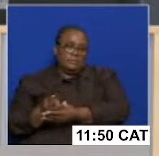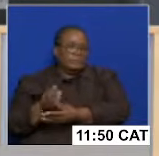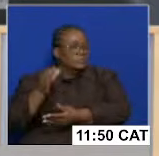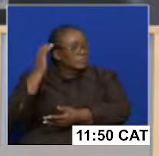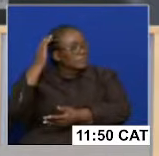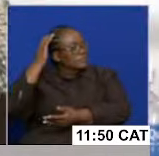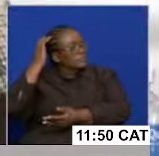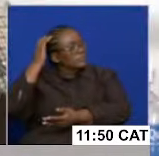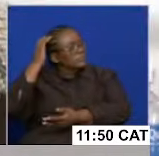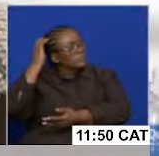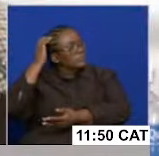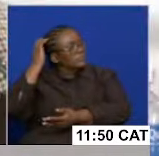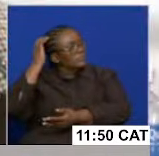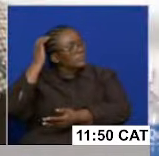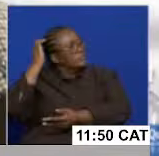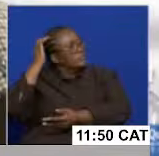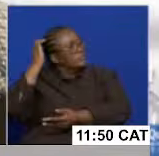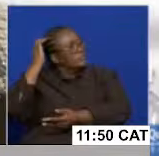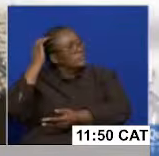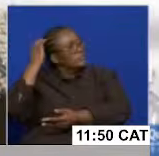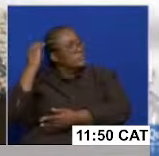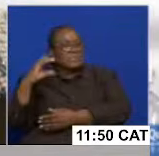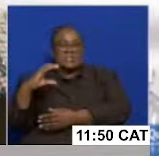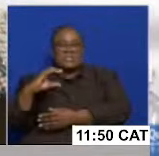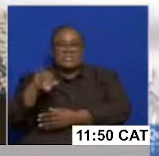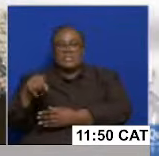CJC 313, page 19.